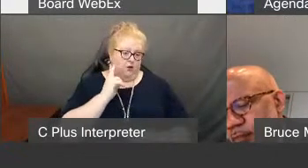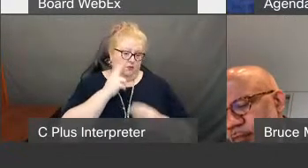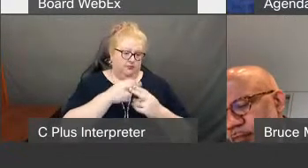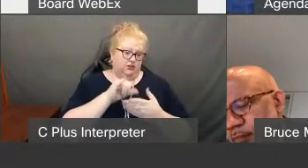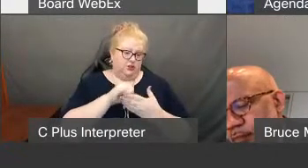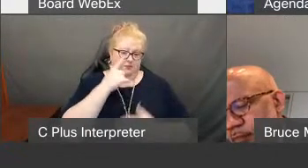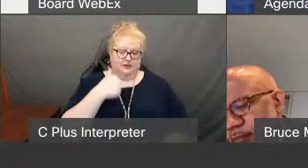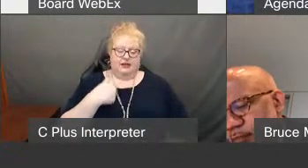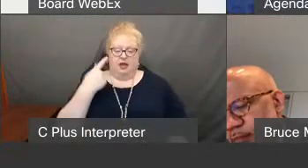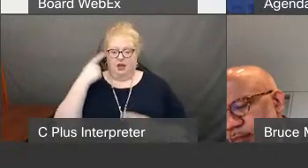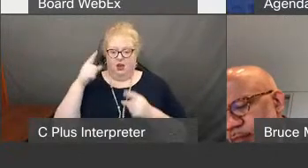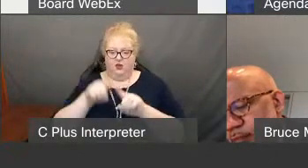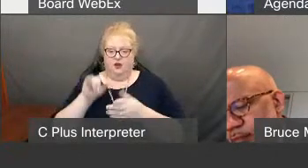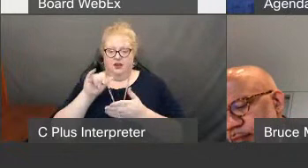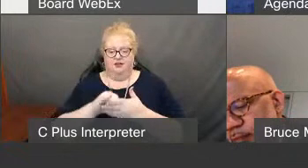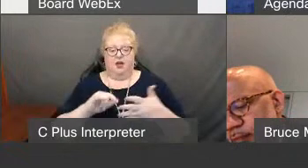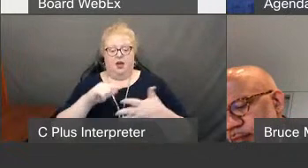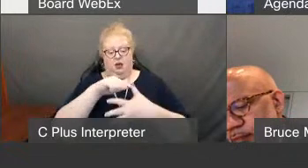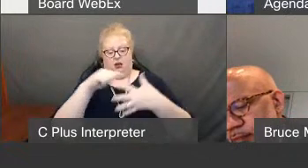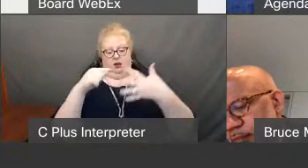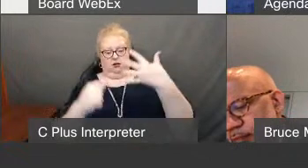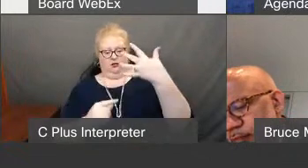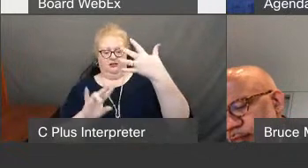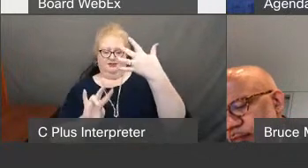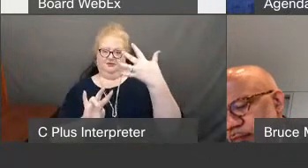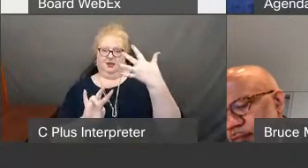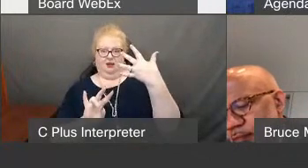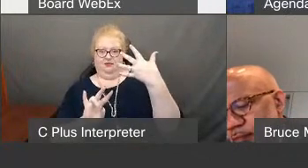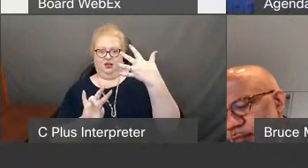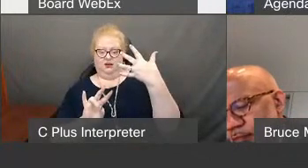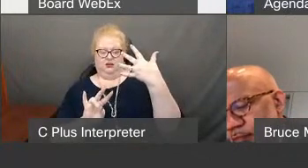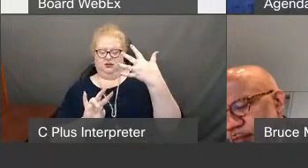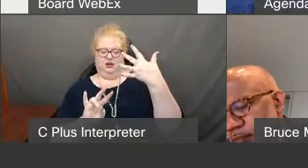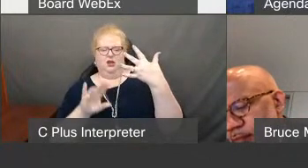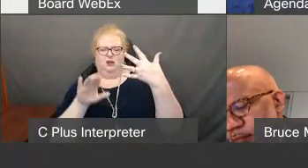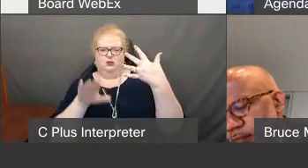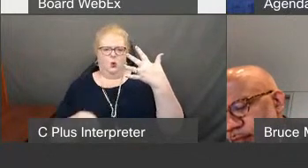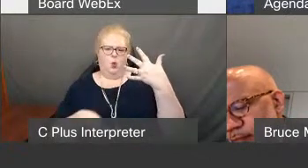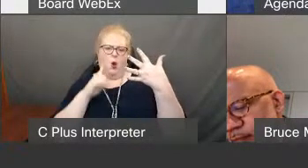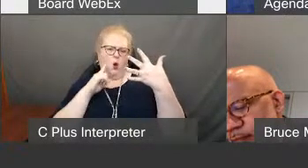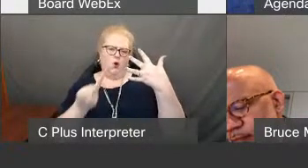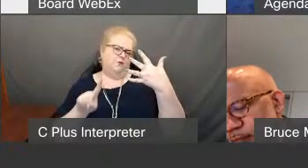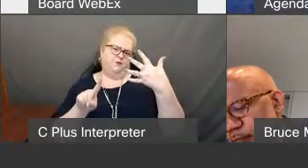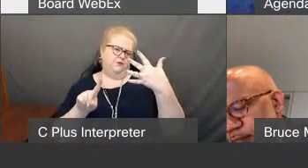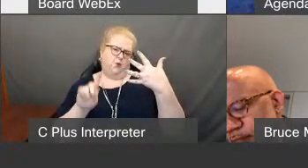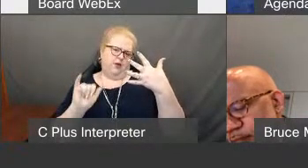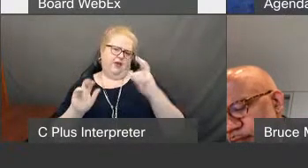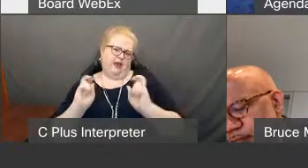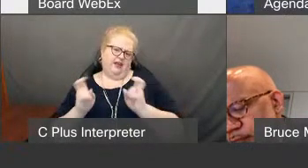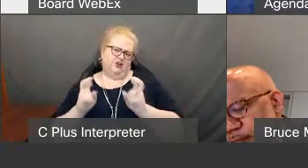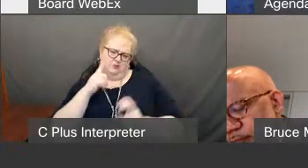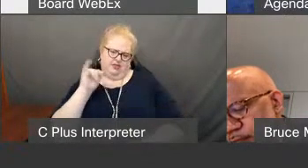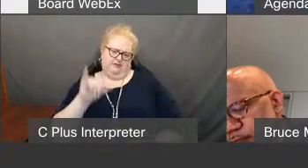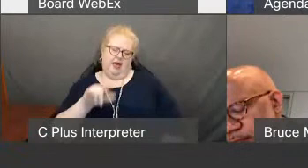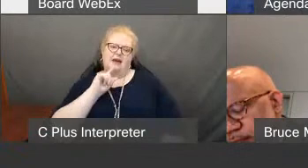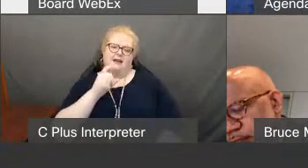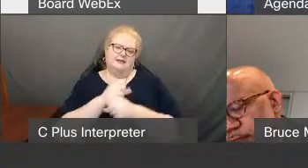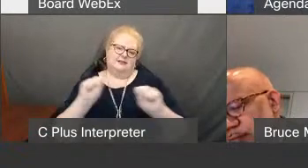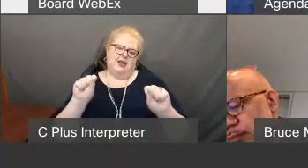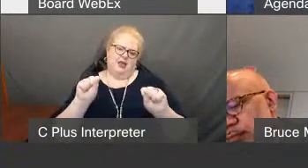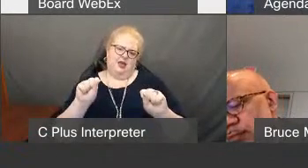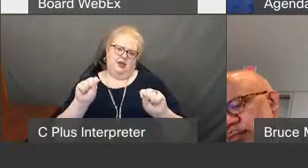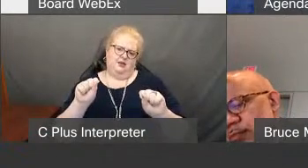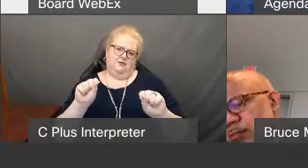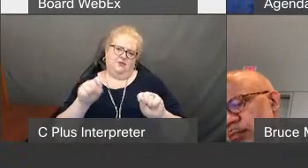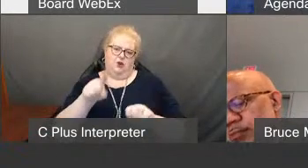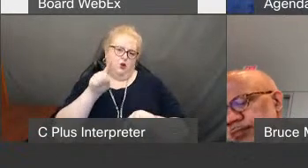I think the seven is a little low for flooding, because it, to me, it's a safety thing. You're not supposed to